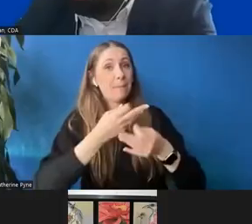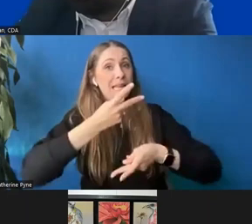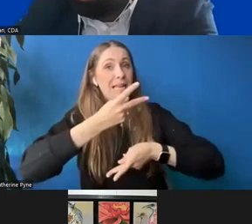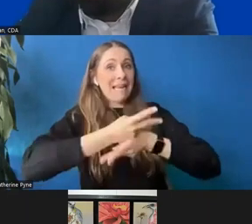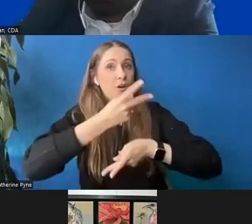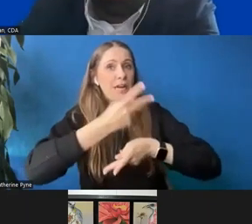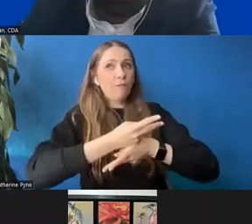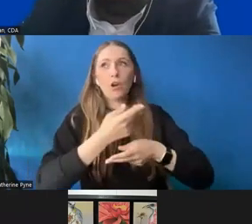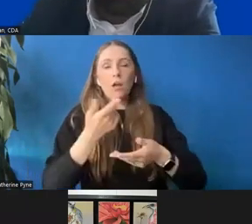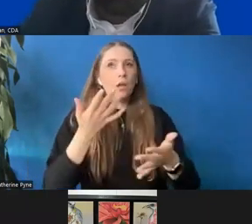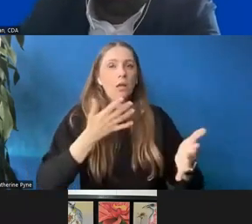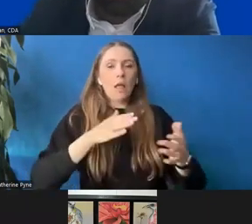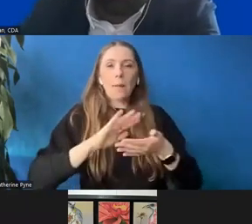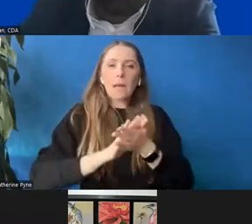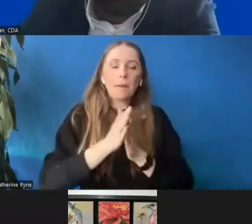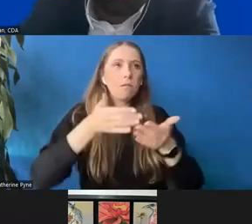people dropping out of the